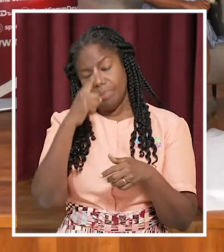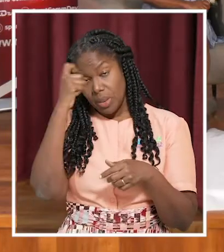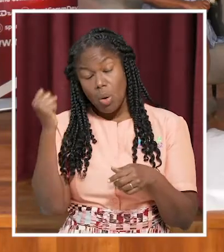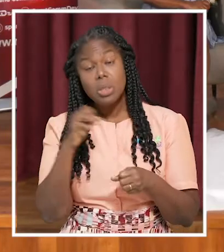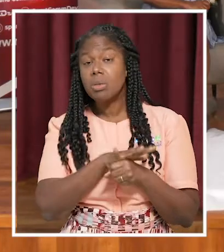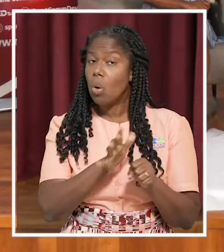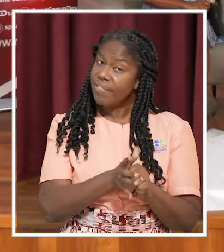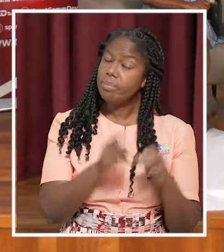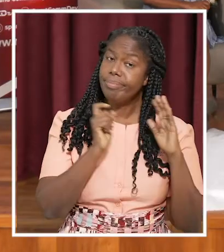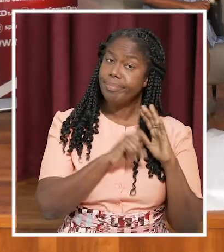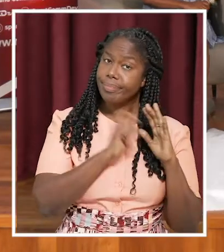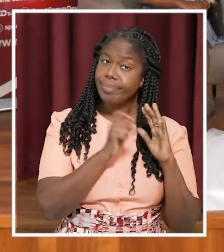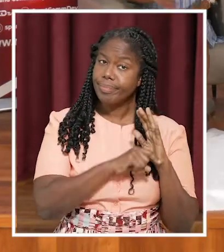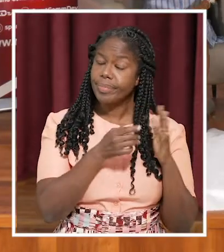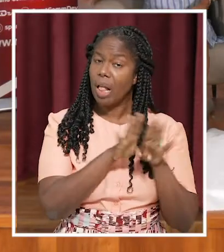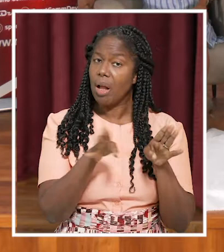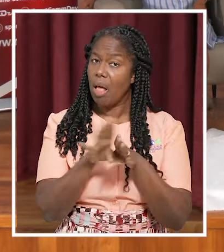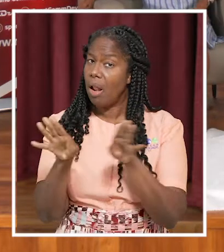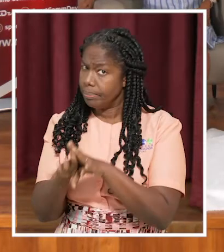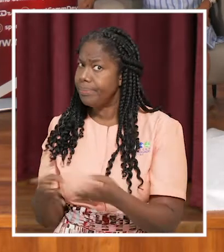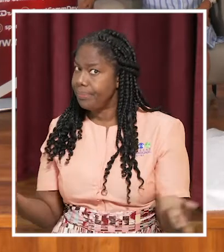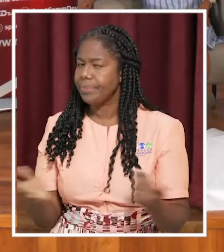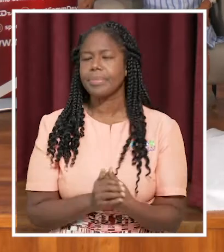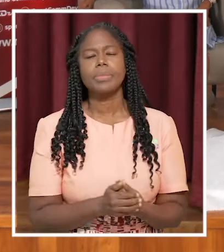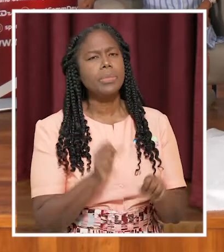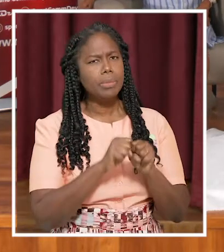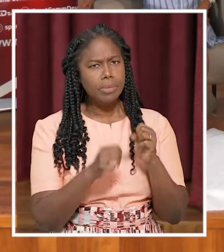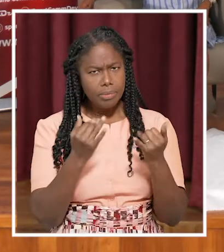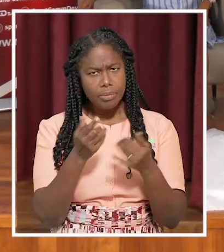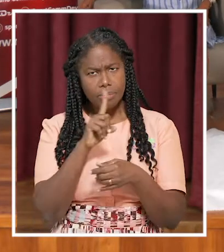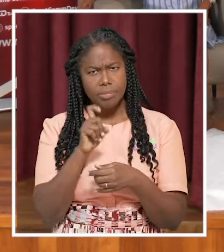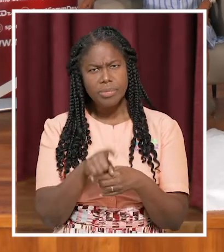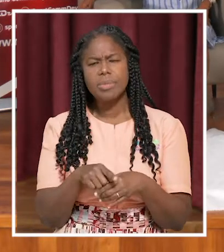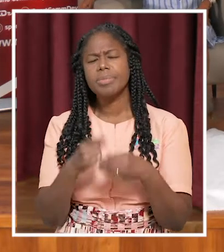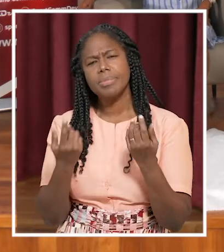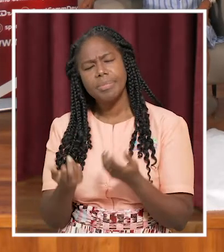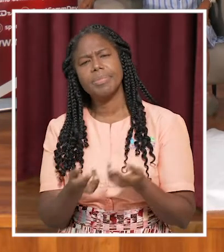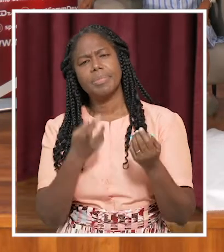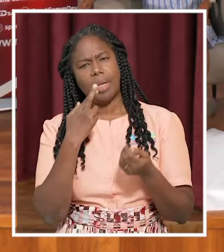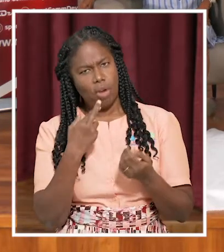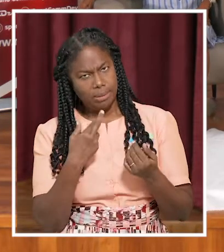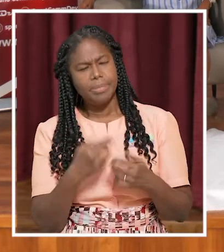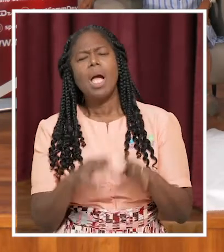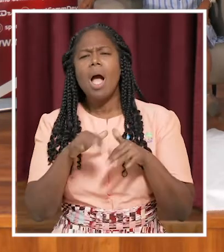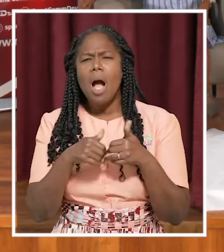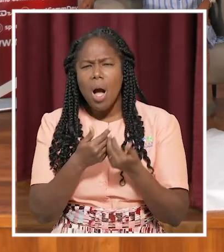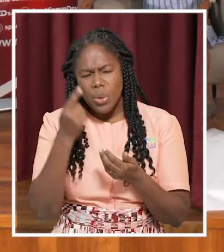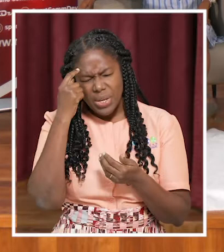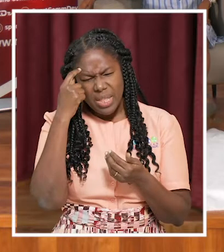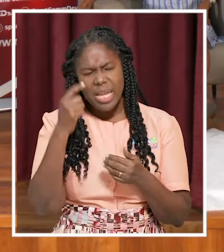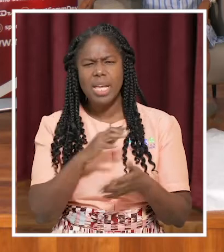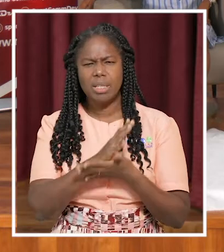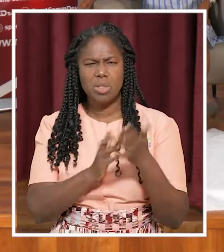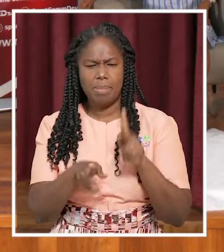COVID-19 hit us. We didn't expect this. How do you think this has affected the mental health of some citizens of Trinidad